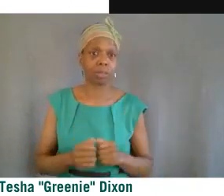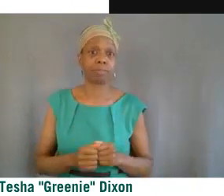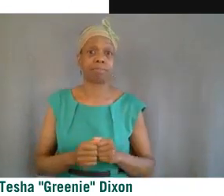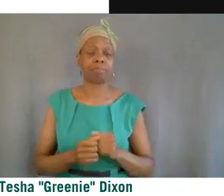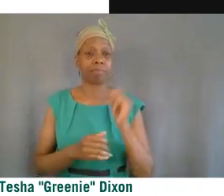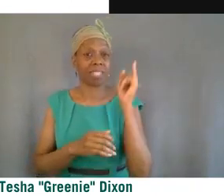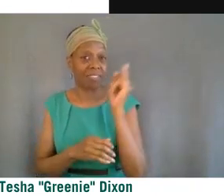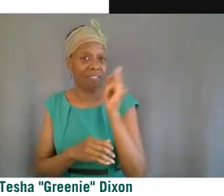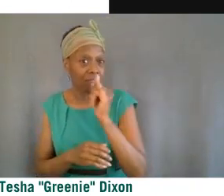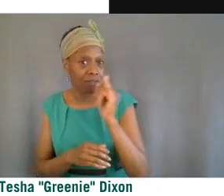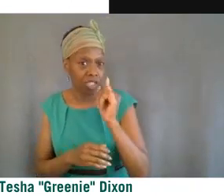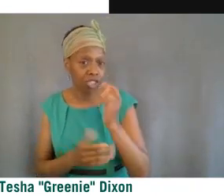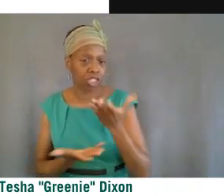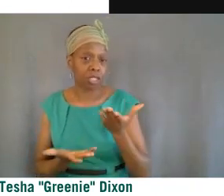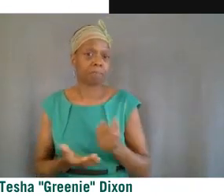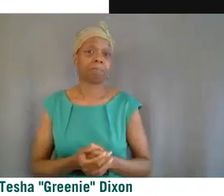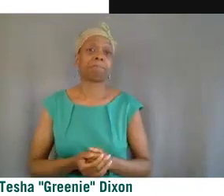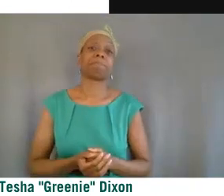so